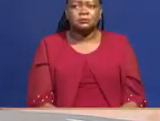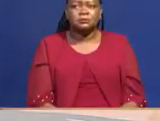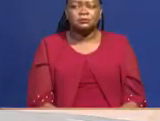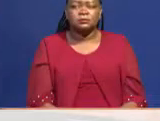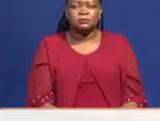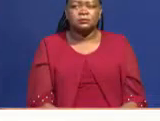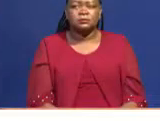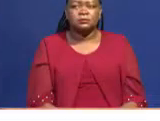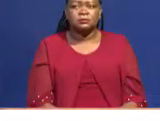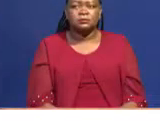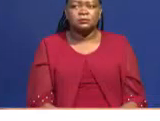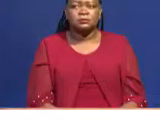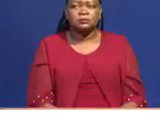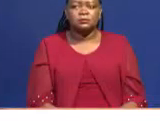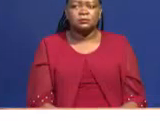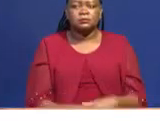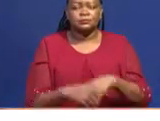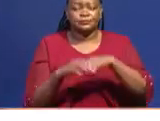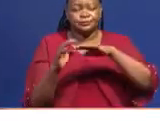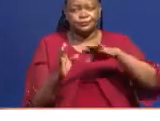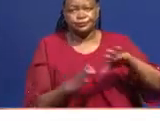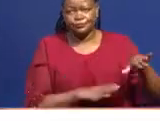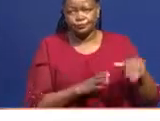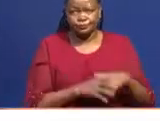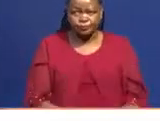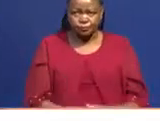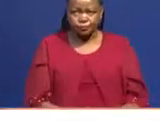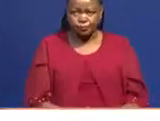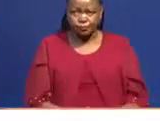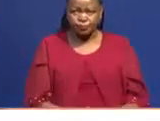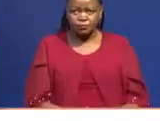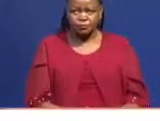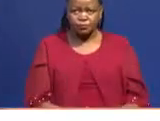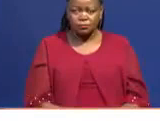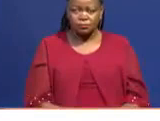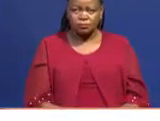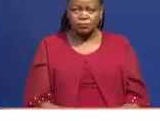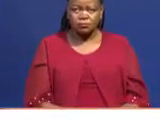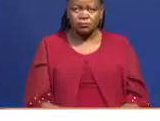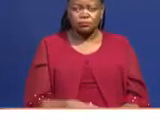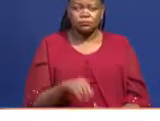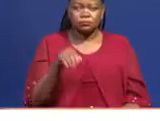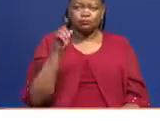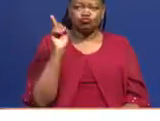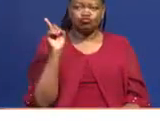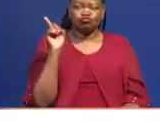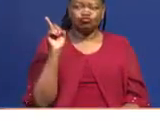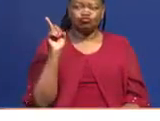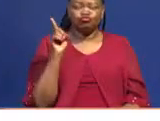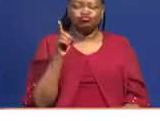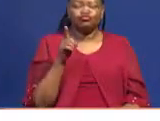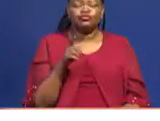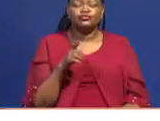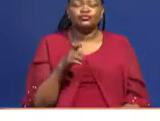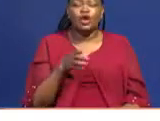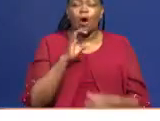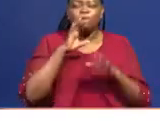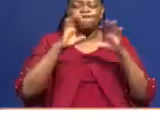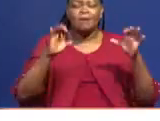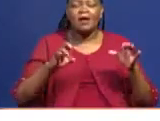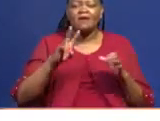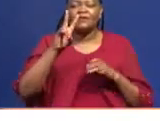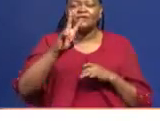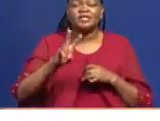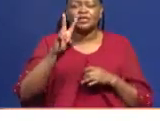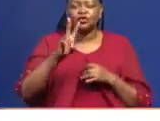And on tourism matters, the Isabo Beach on the shores of Lake Victoria is part